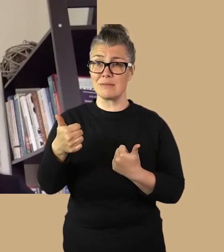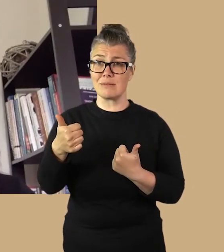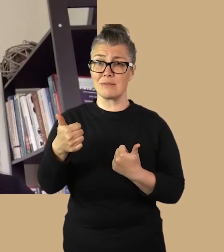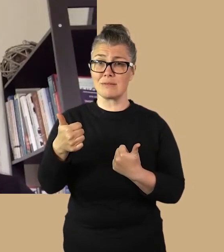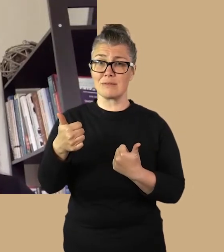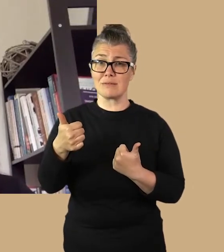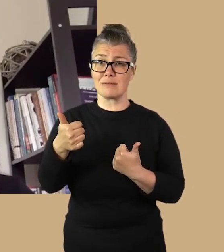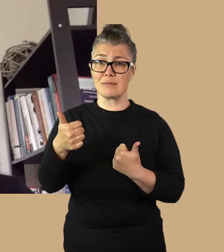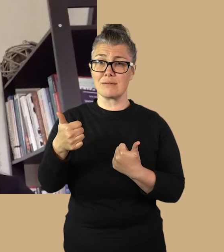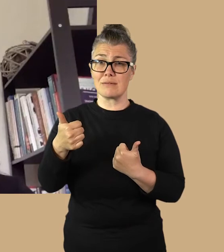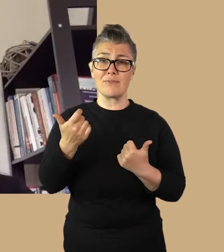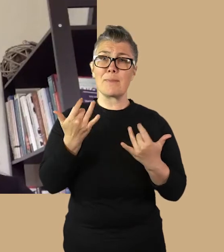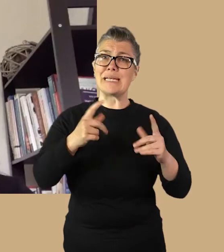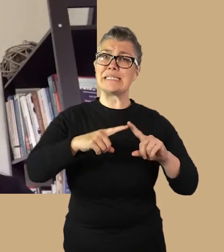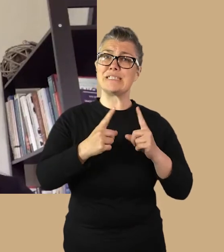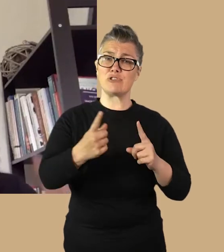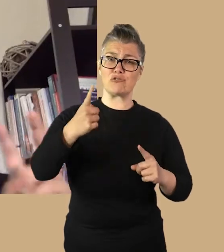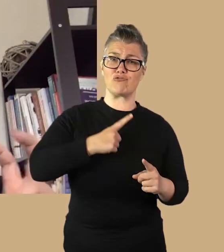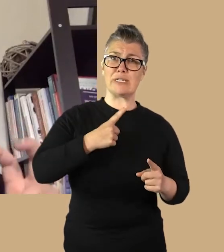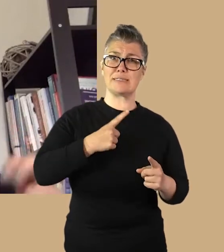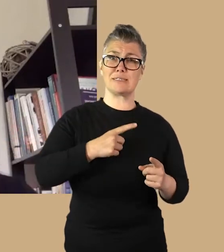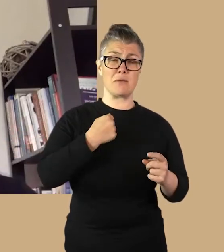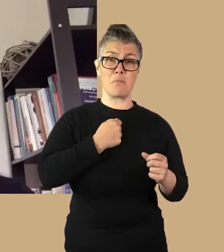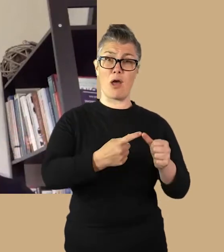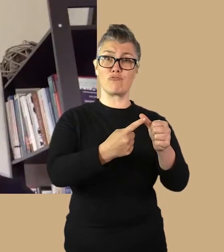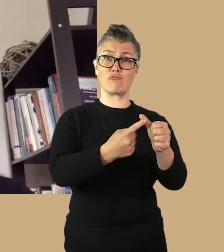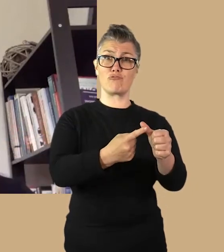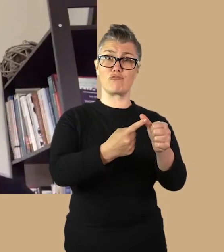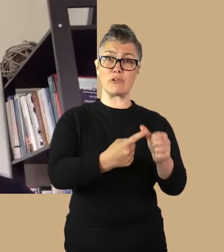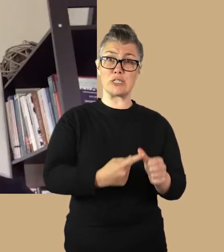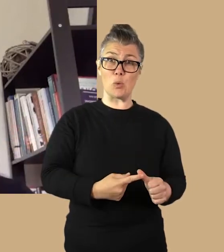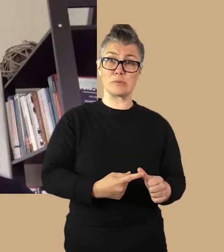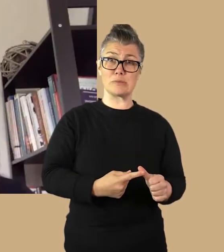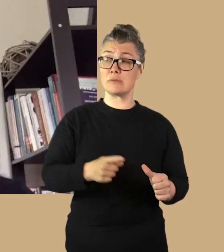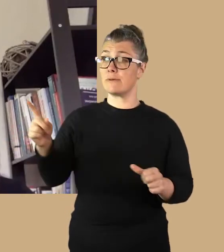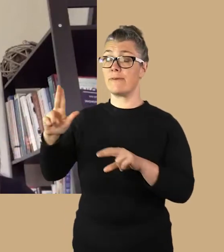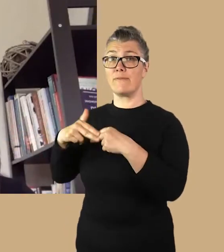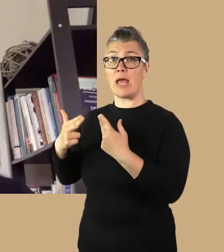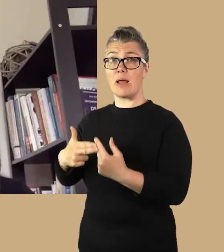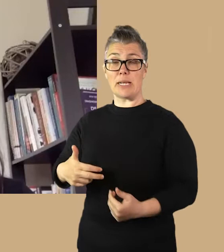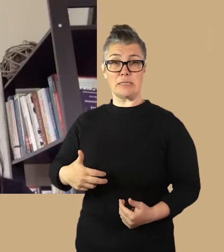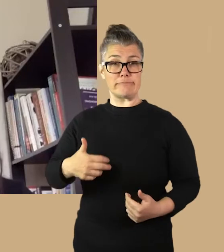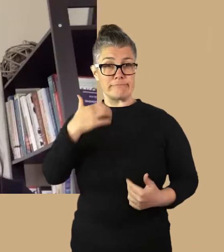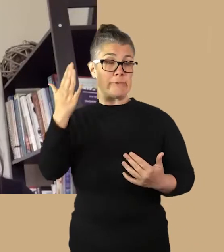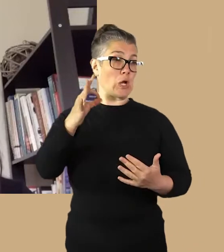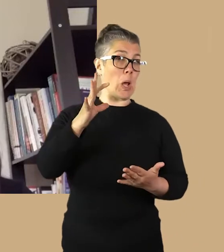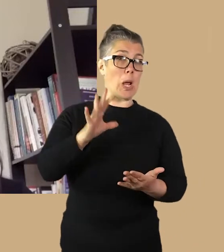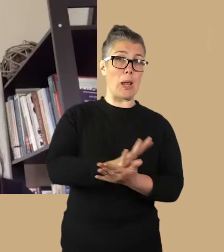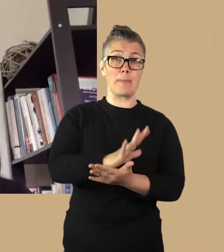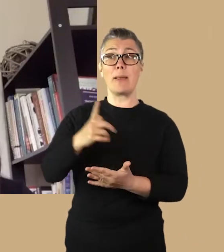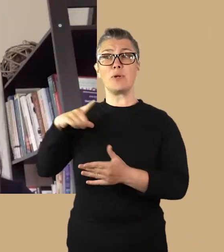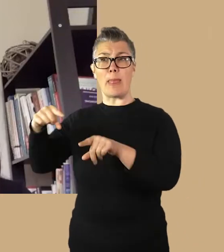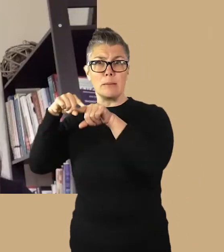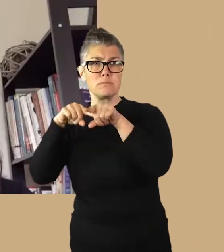can't have a good enough result for your family, because see, multicultural families,